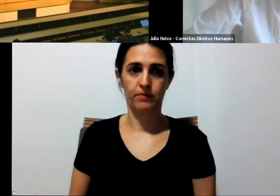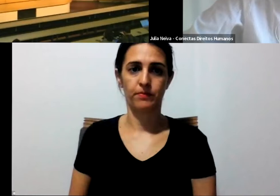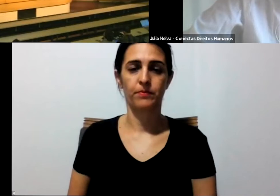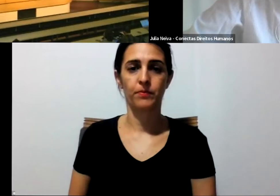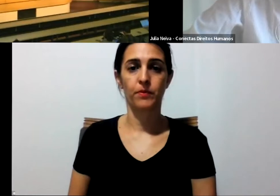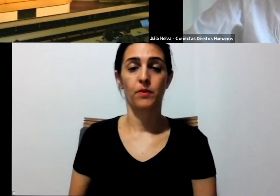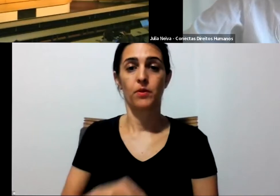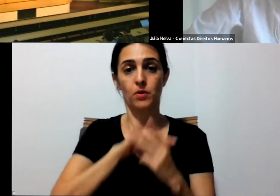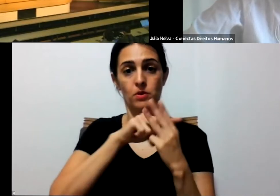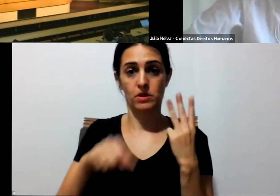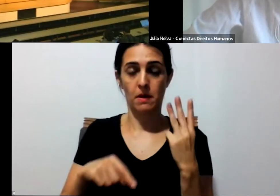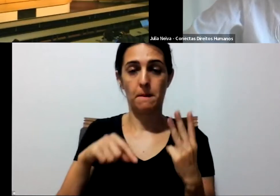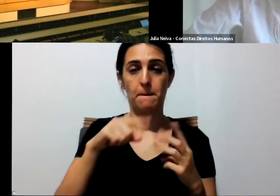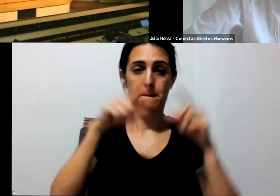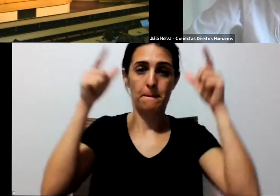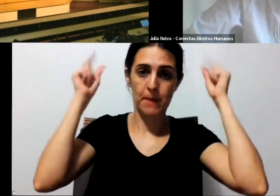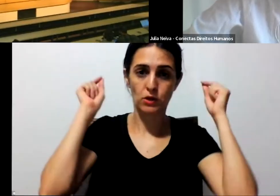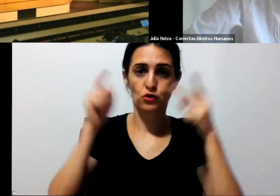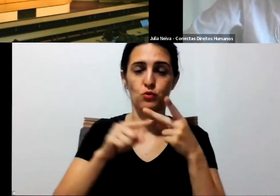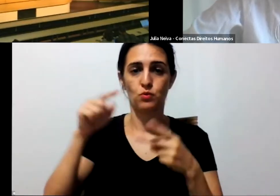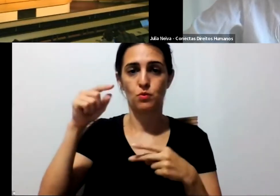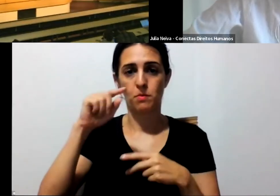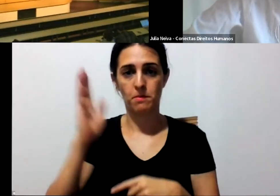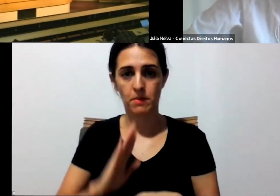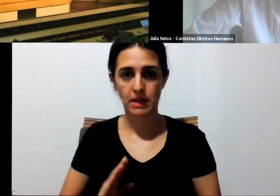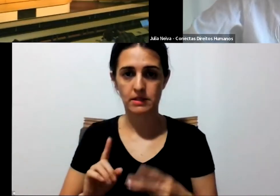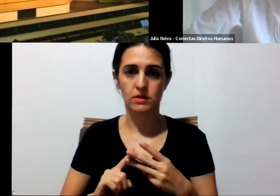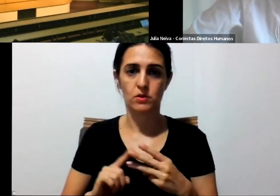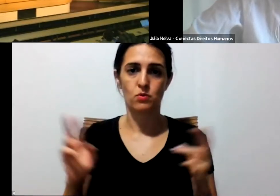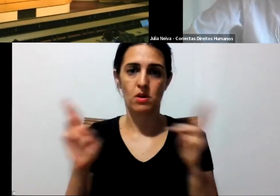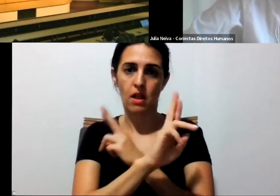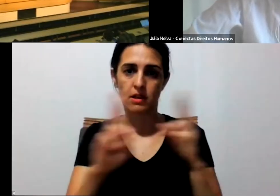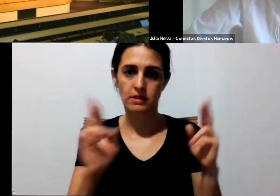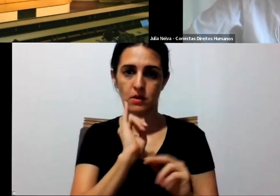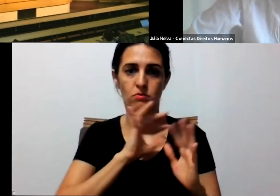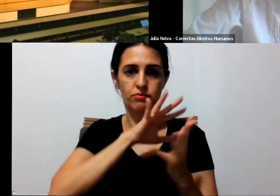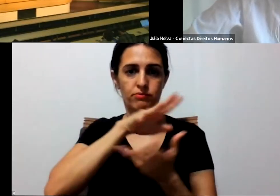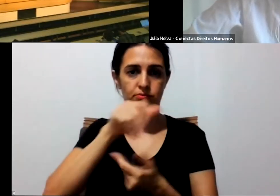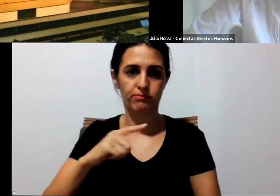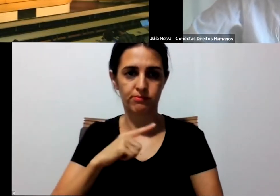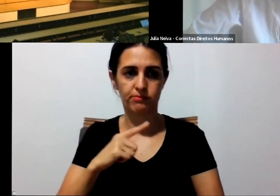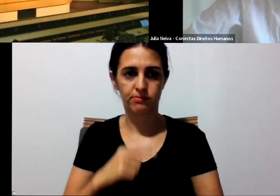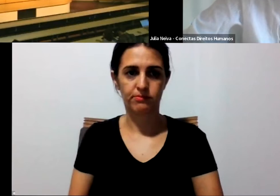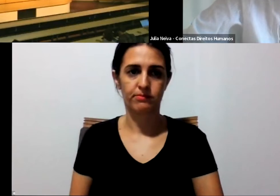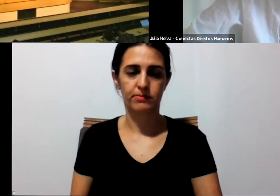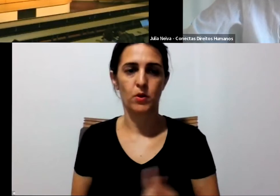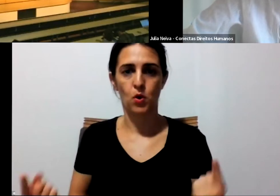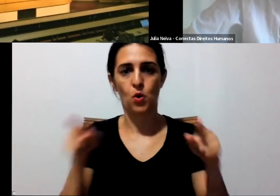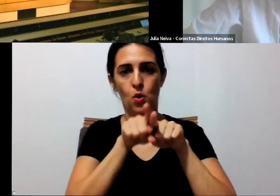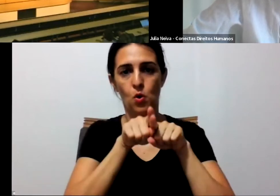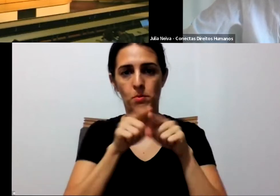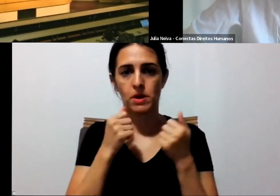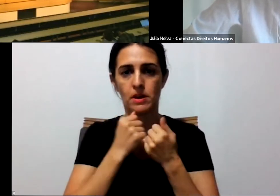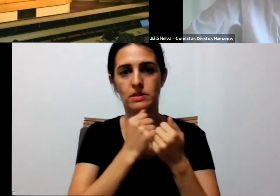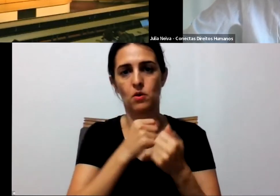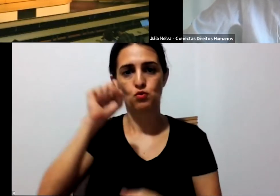lot with the Development Aid Committee. We have been participating actively in the discussion of some indicators like the